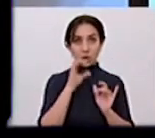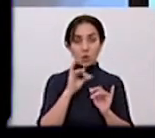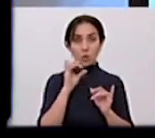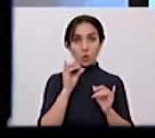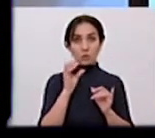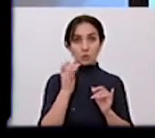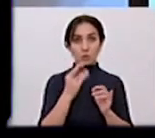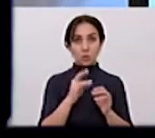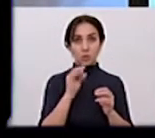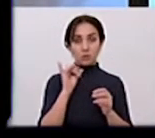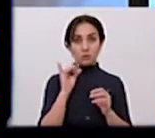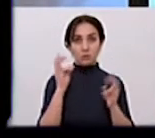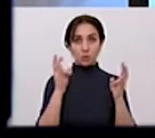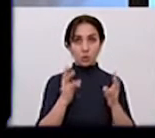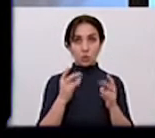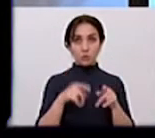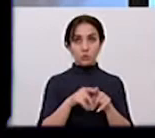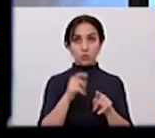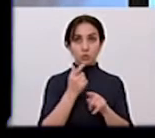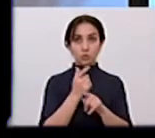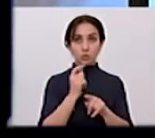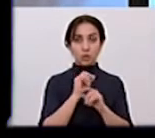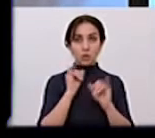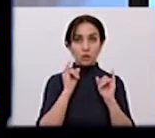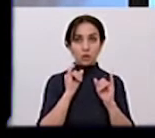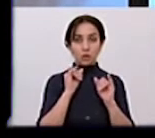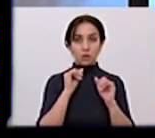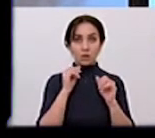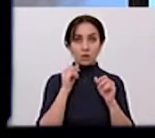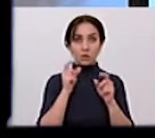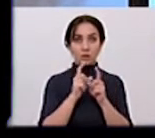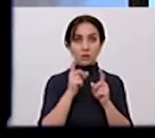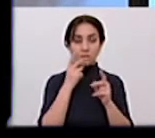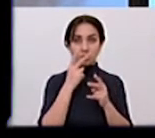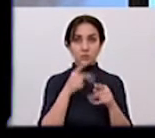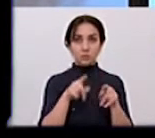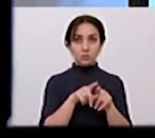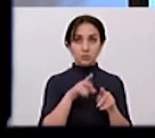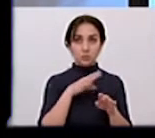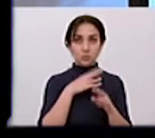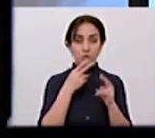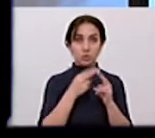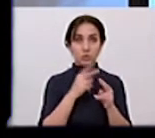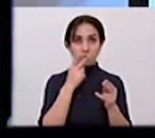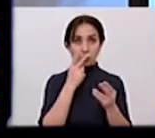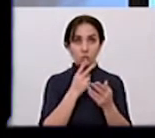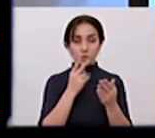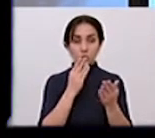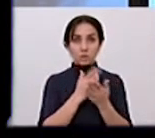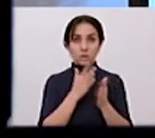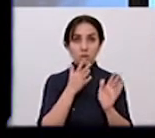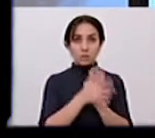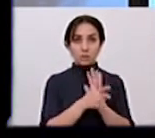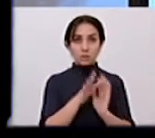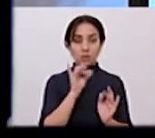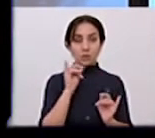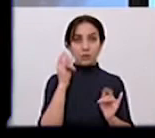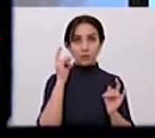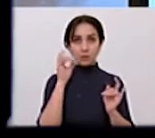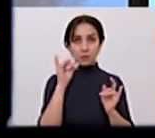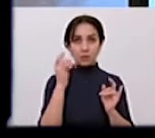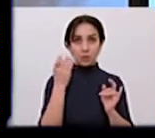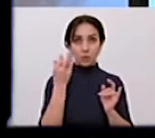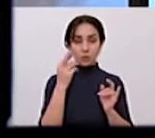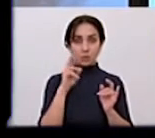1990-yillardagi Osiyo inqirozi juda qattiq ta'sirini ko'rsatdi. Bu inqiroz ta'sir ko'rsatish natijasida Indoneziyani ham